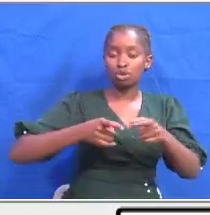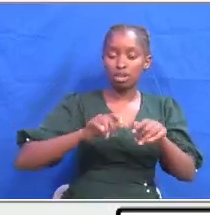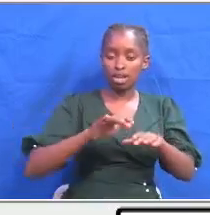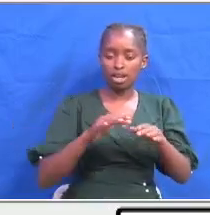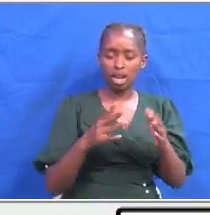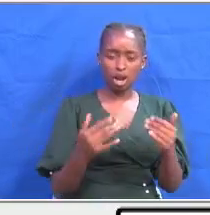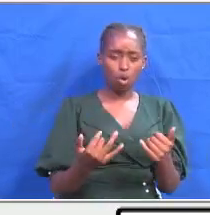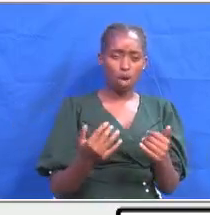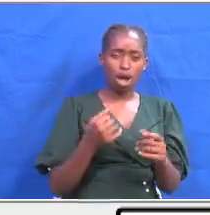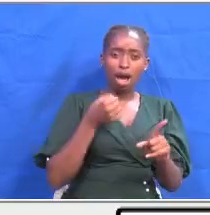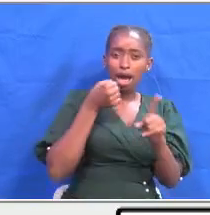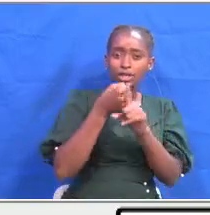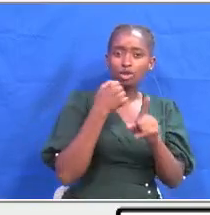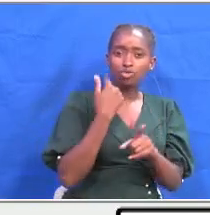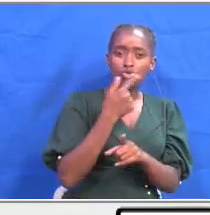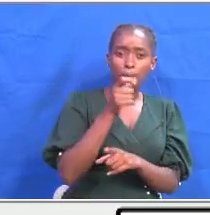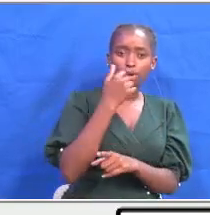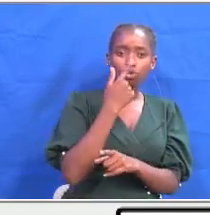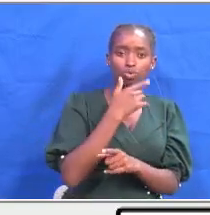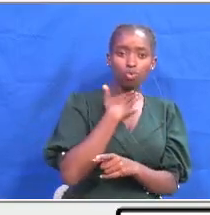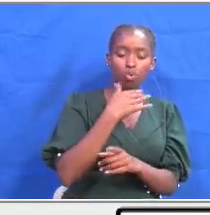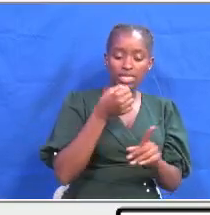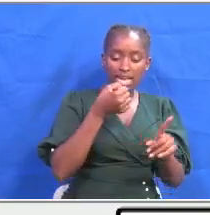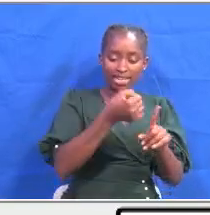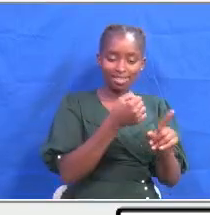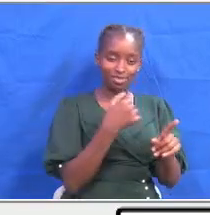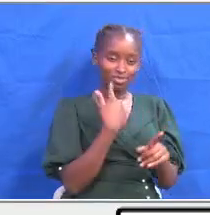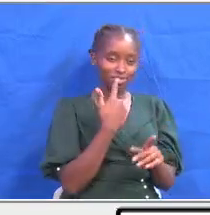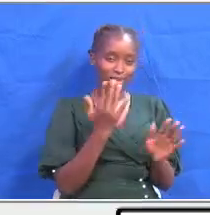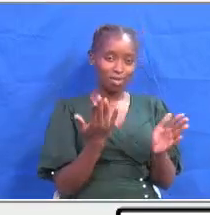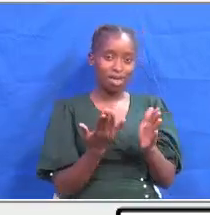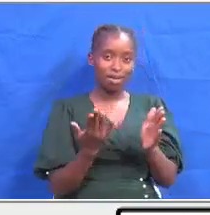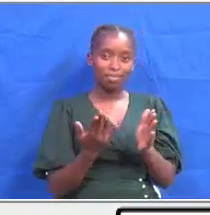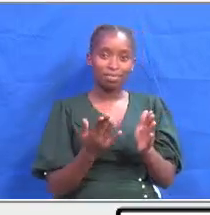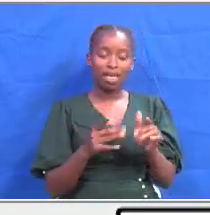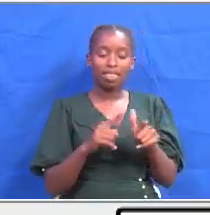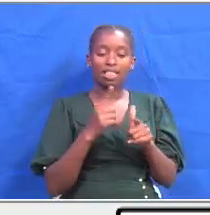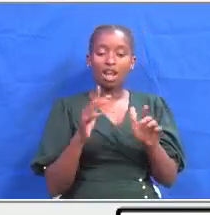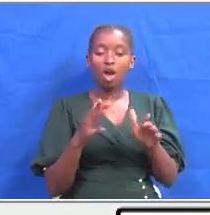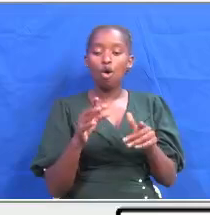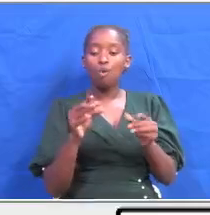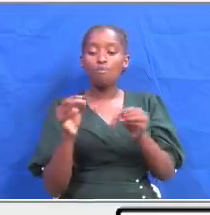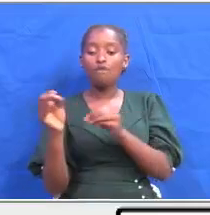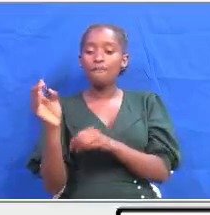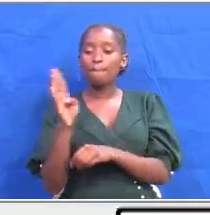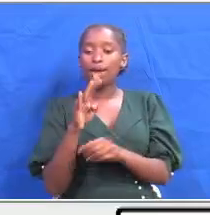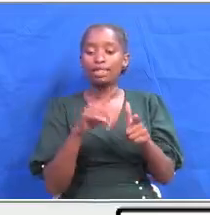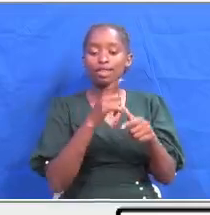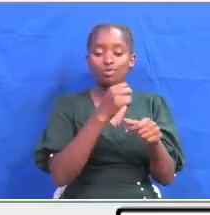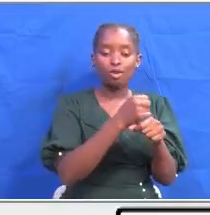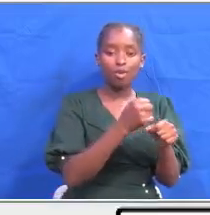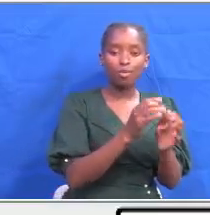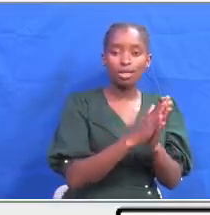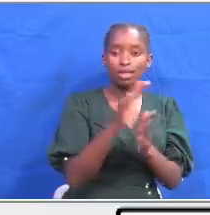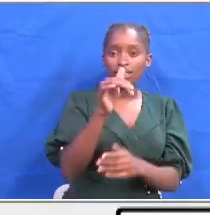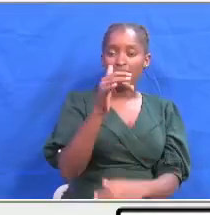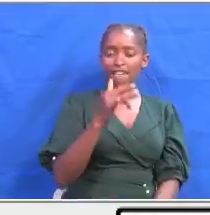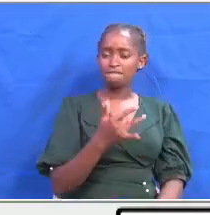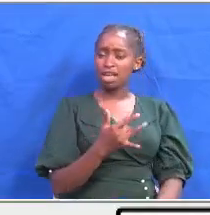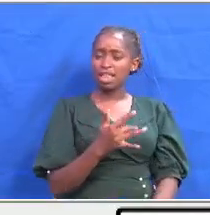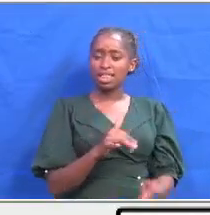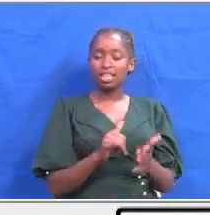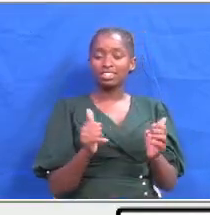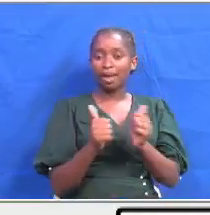attacking? The person you purported to attack is now in. So how do you recalibrate back and work with? I felt that that didn't happen.